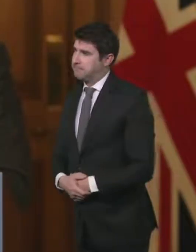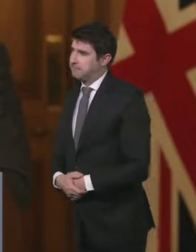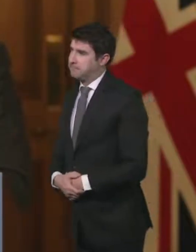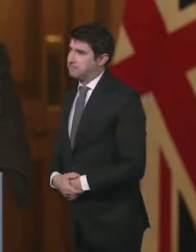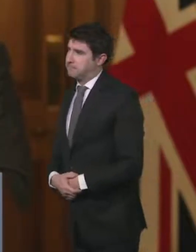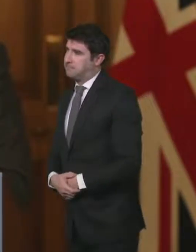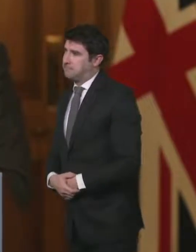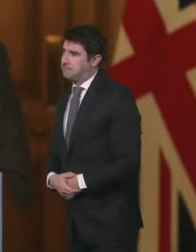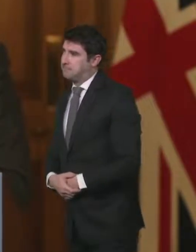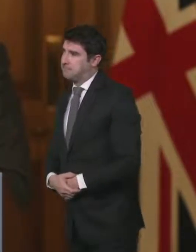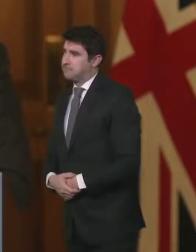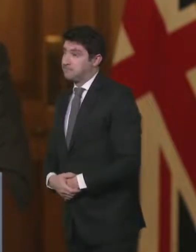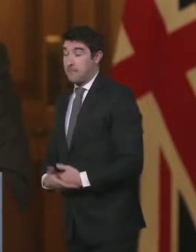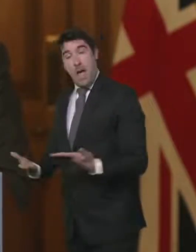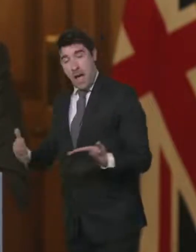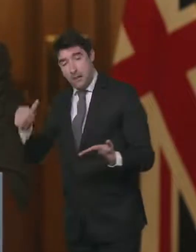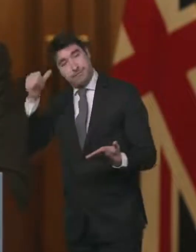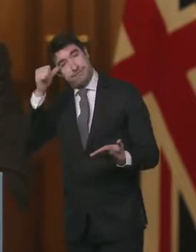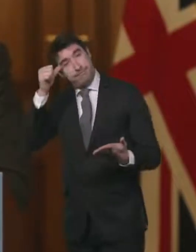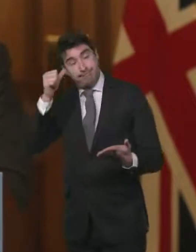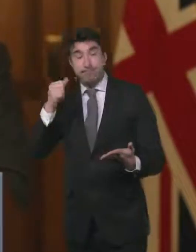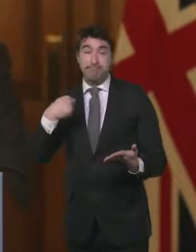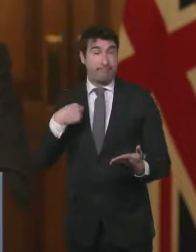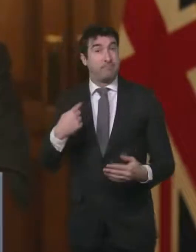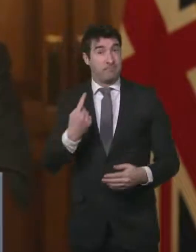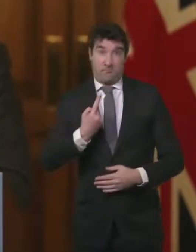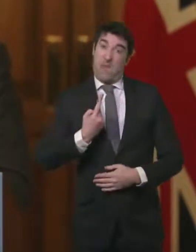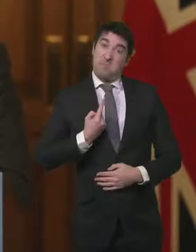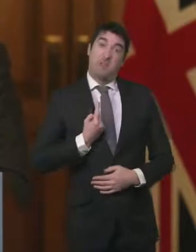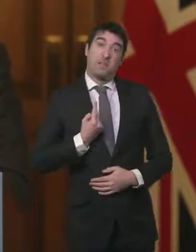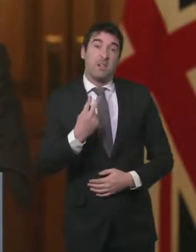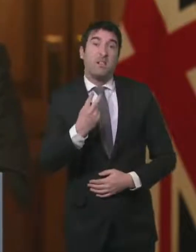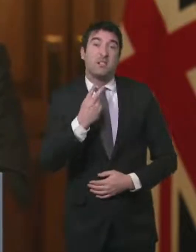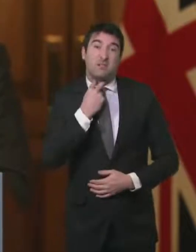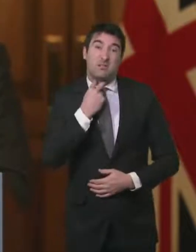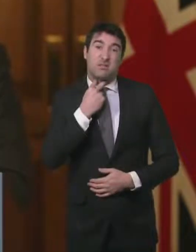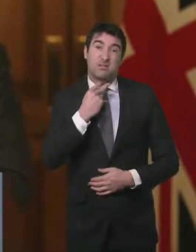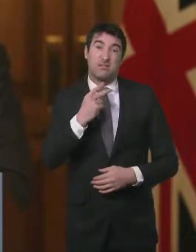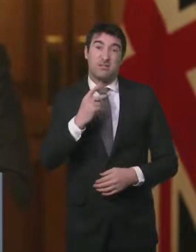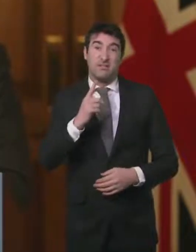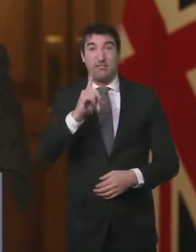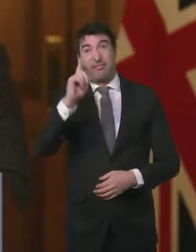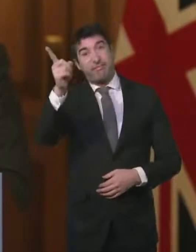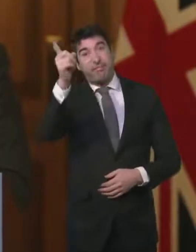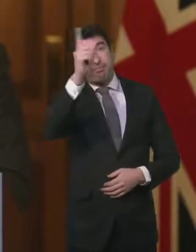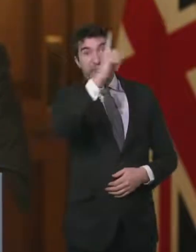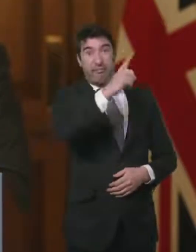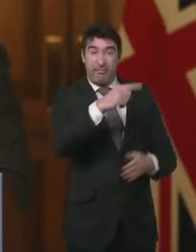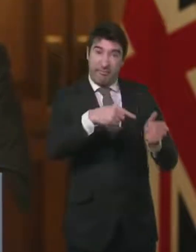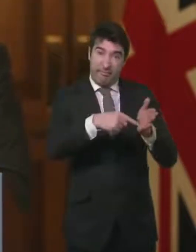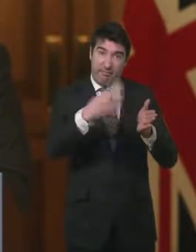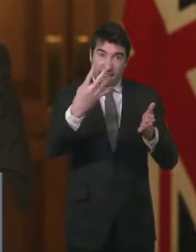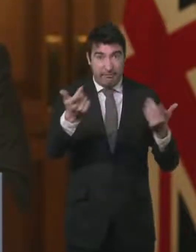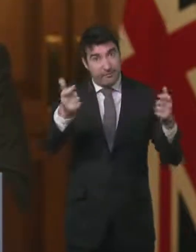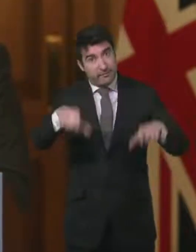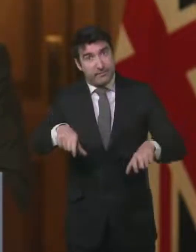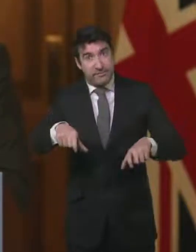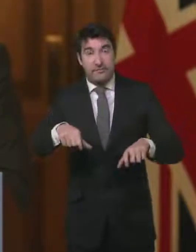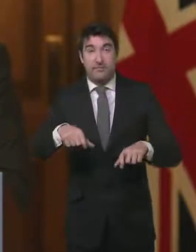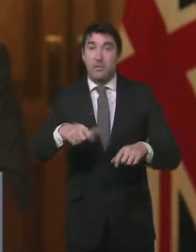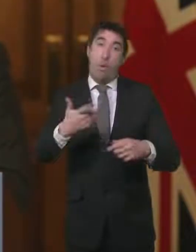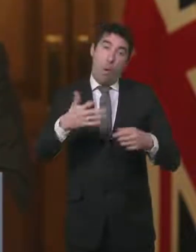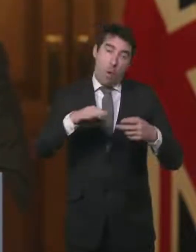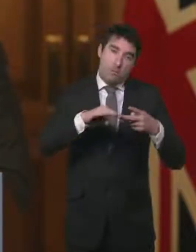place It's across not there. many parts of the country. It's pre-recorded, so Tier we can't 4 swear at you. Or Tier 3. We